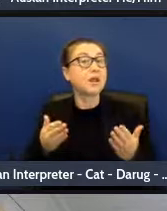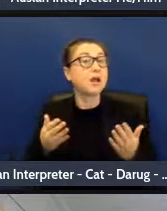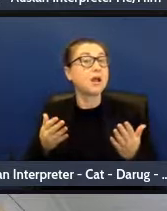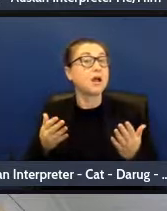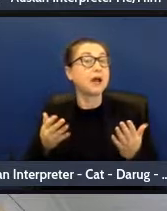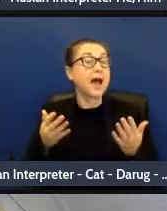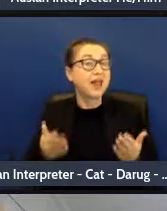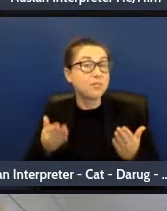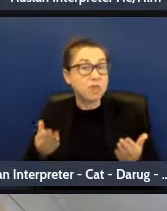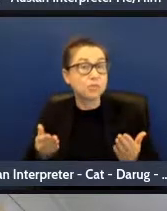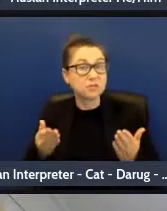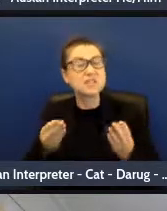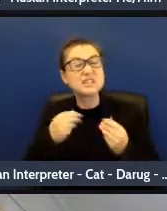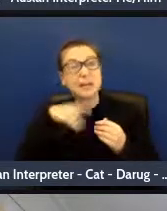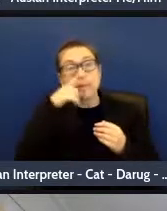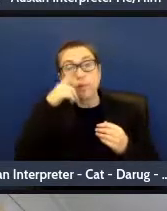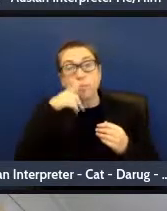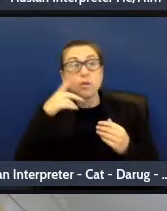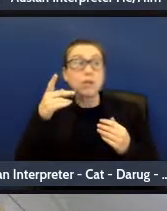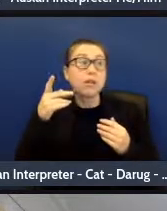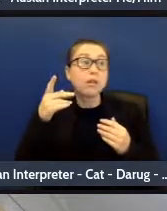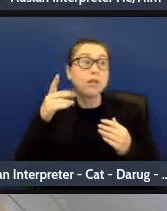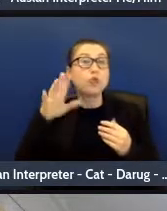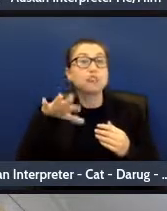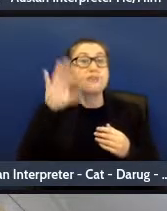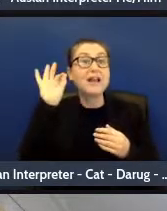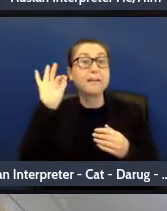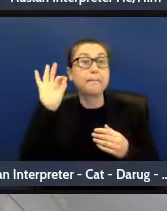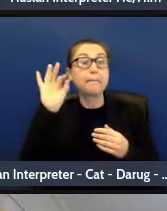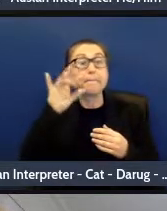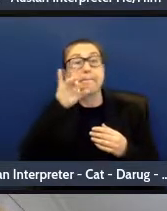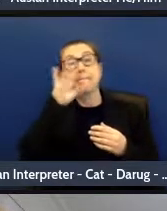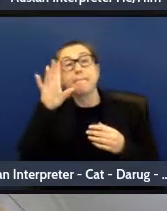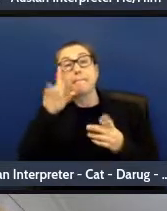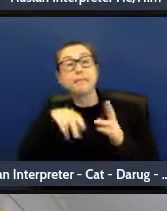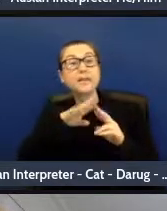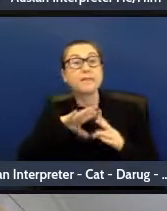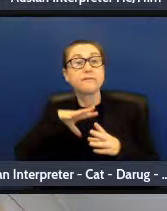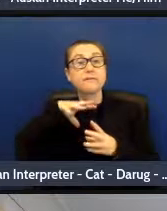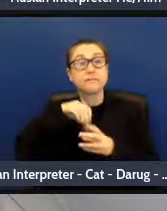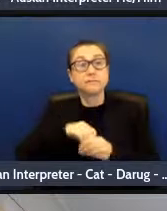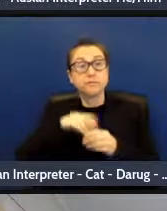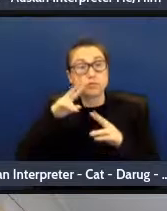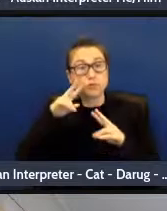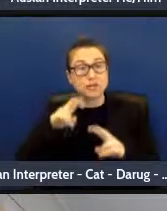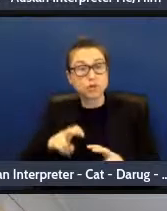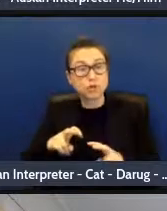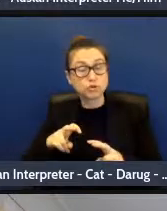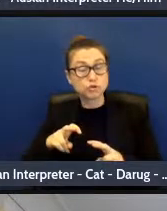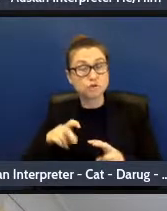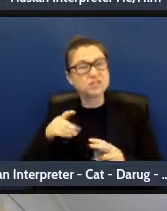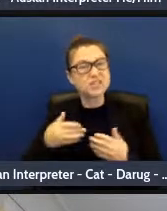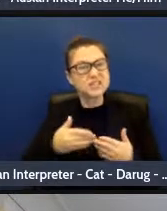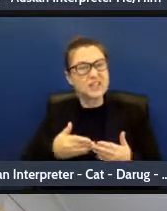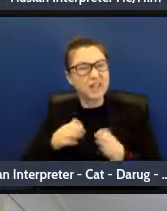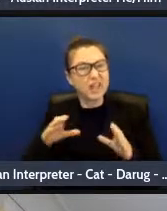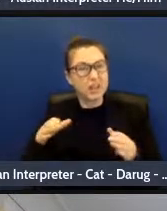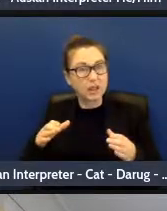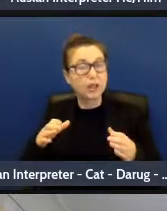are randomized. So by chance, when they take part in the study, they are put into either